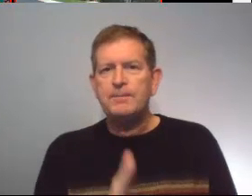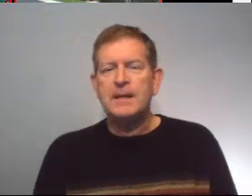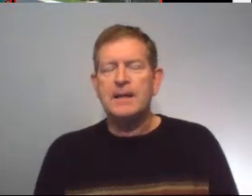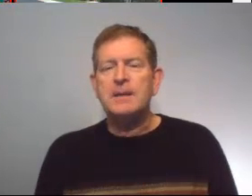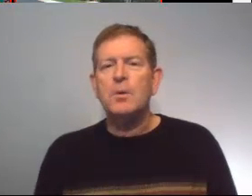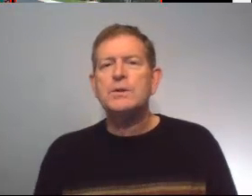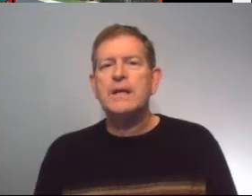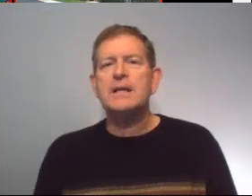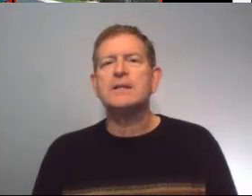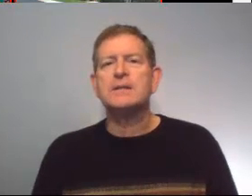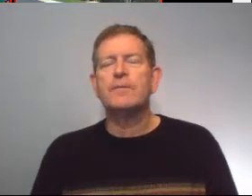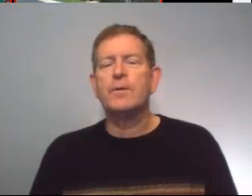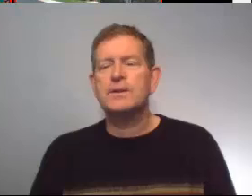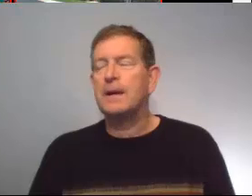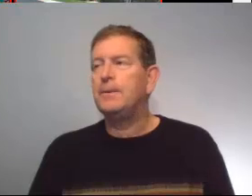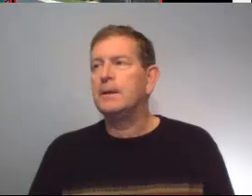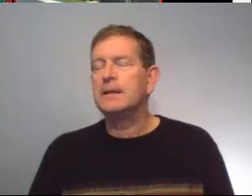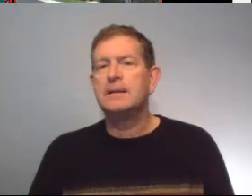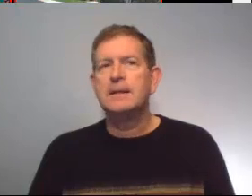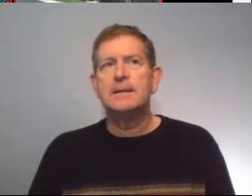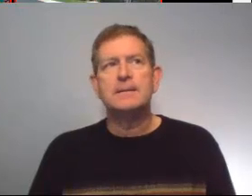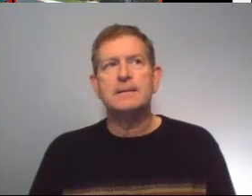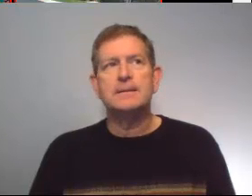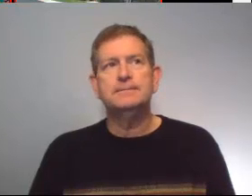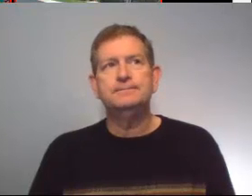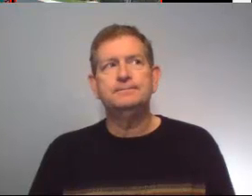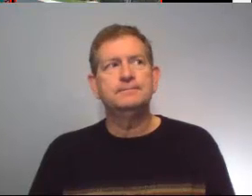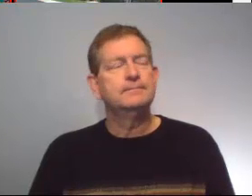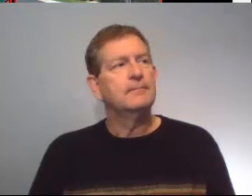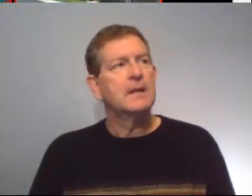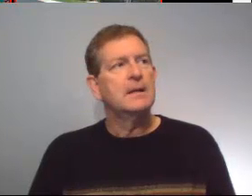once in most cases. For example,